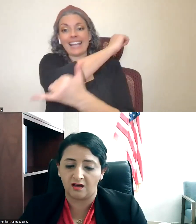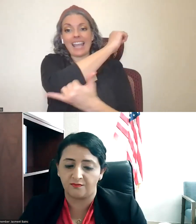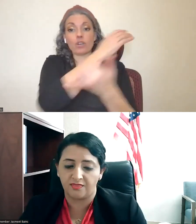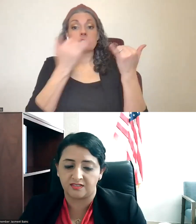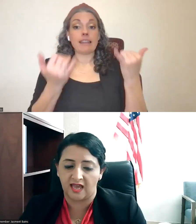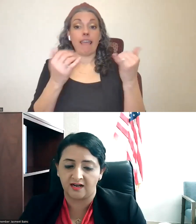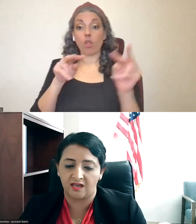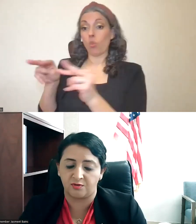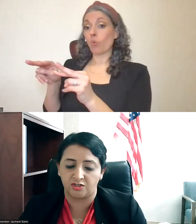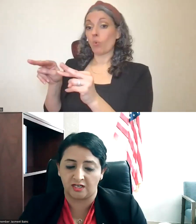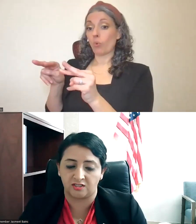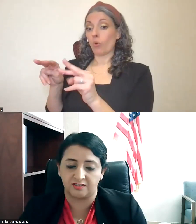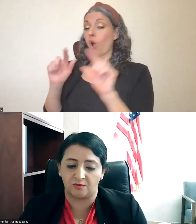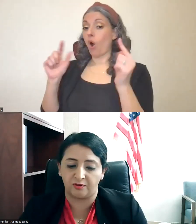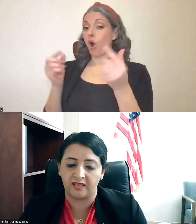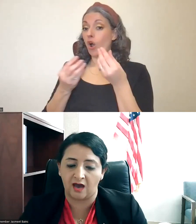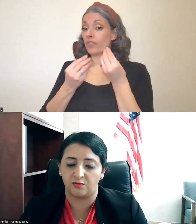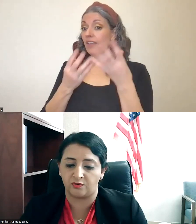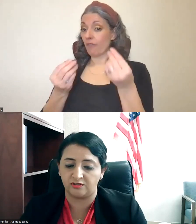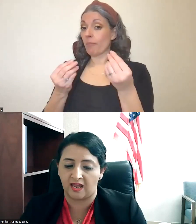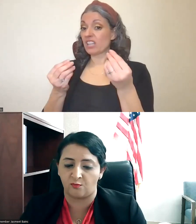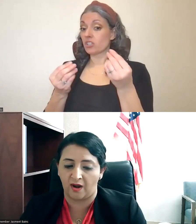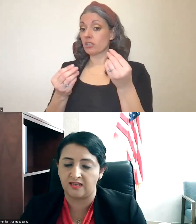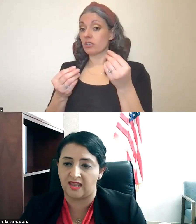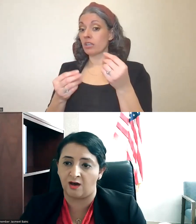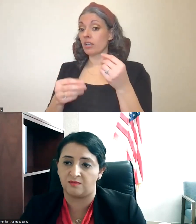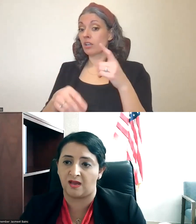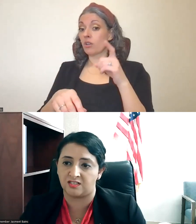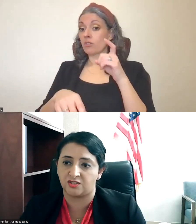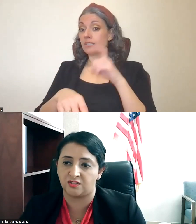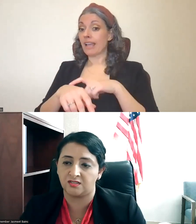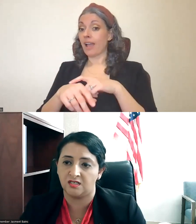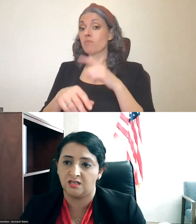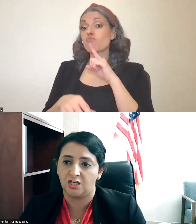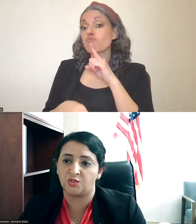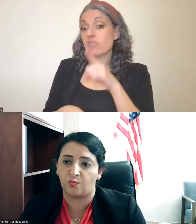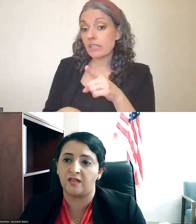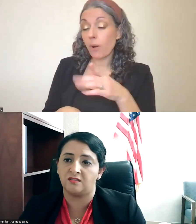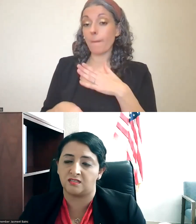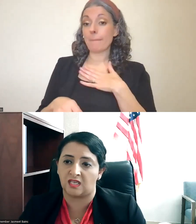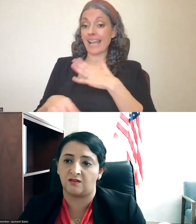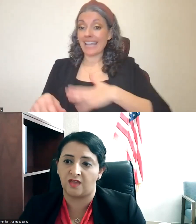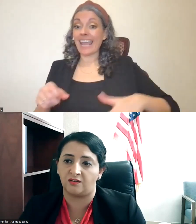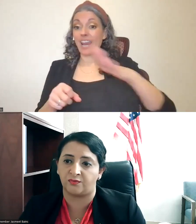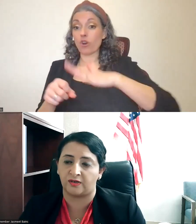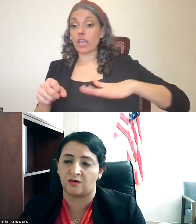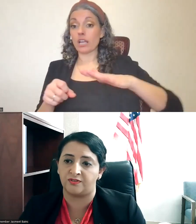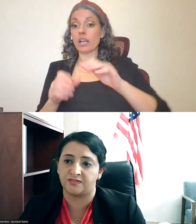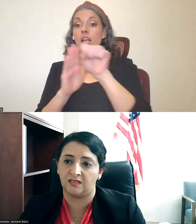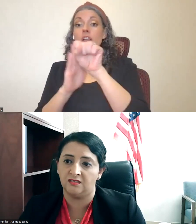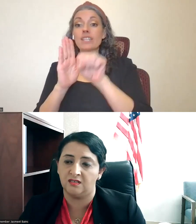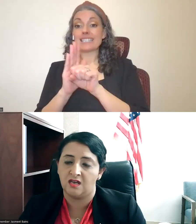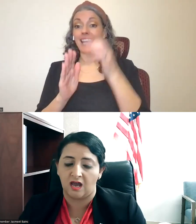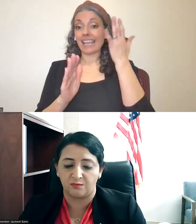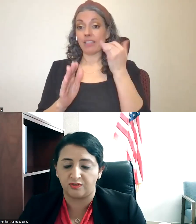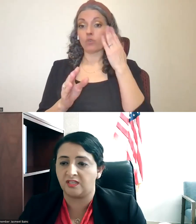All of the data and projections that are playing out in real time right now in my district is what the state of California will